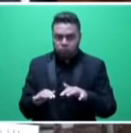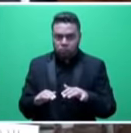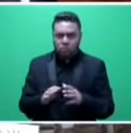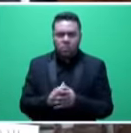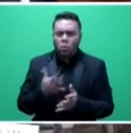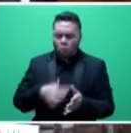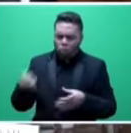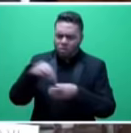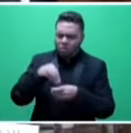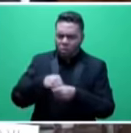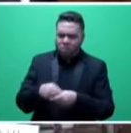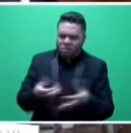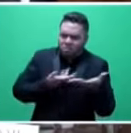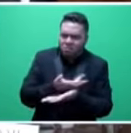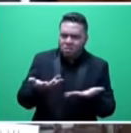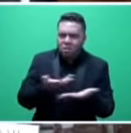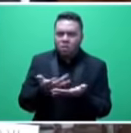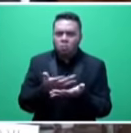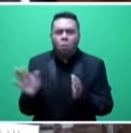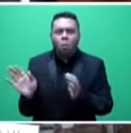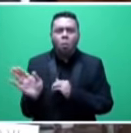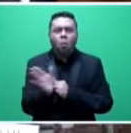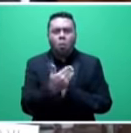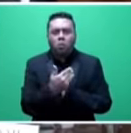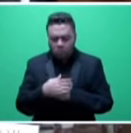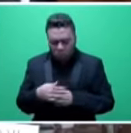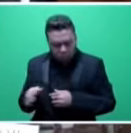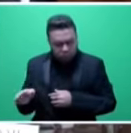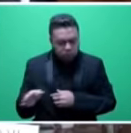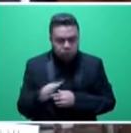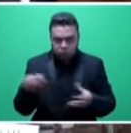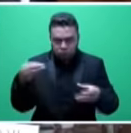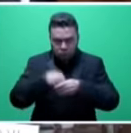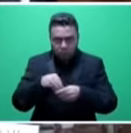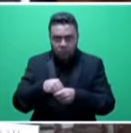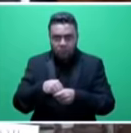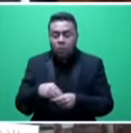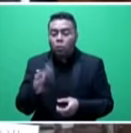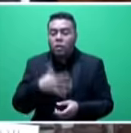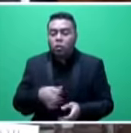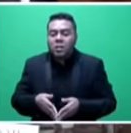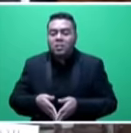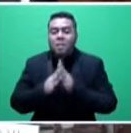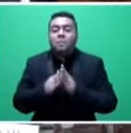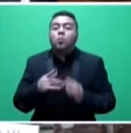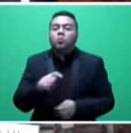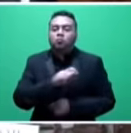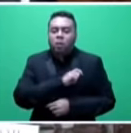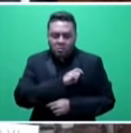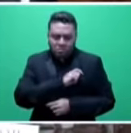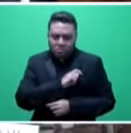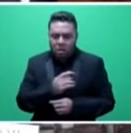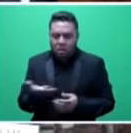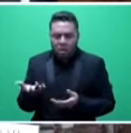the private sector in our discussion to restore their confidence and trust. We need to establish a spirit